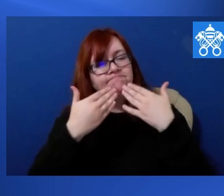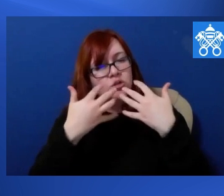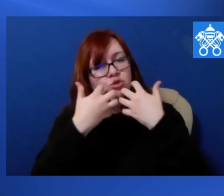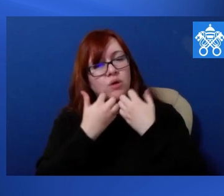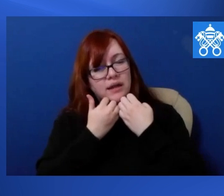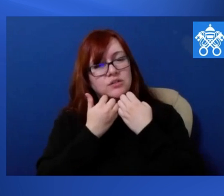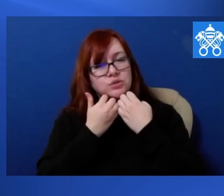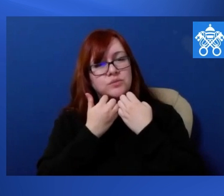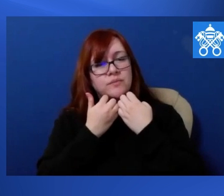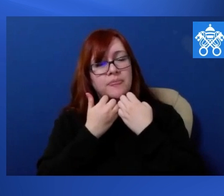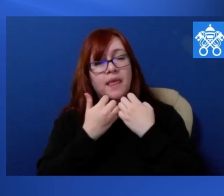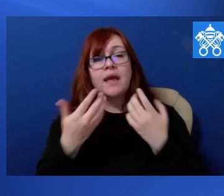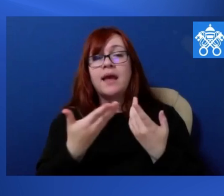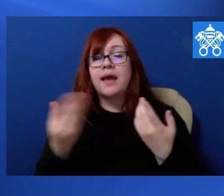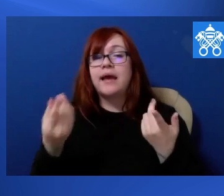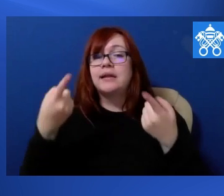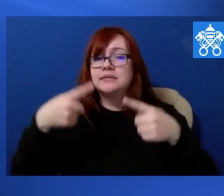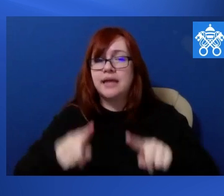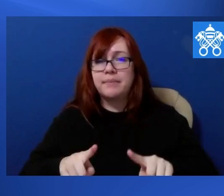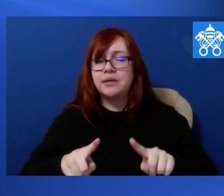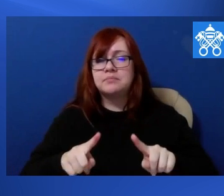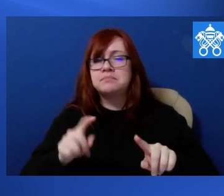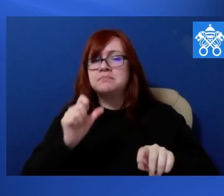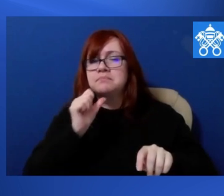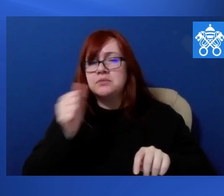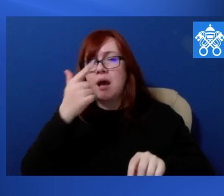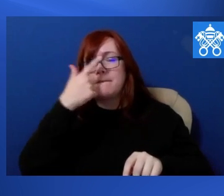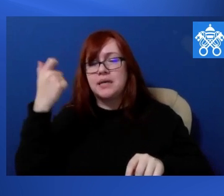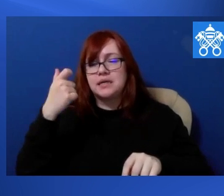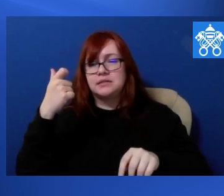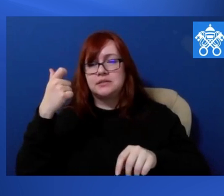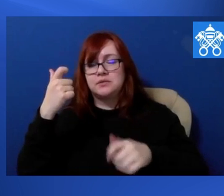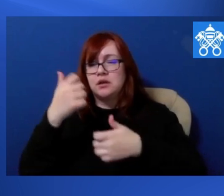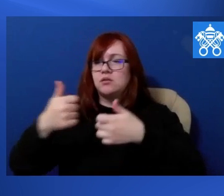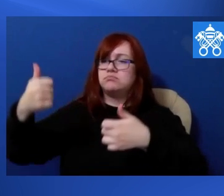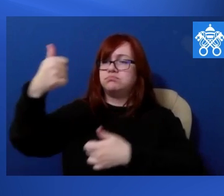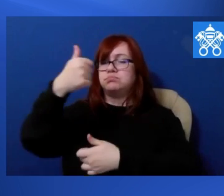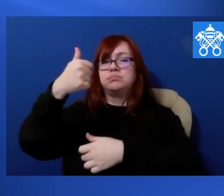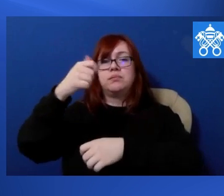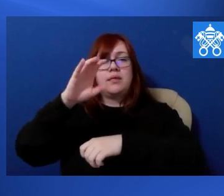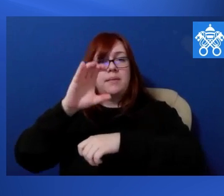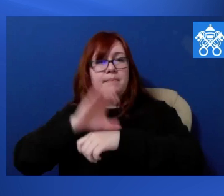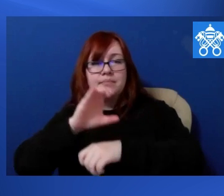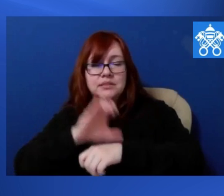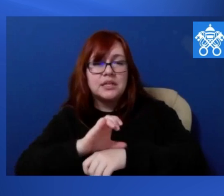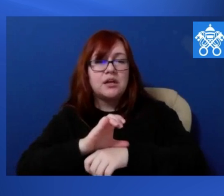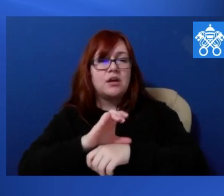And this is happening not because of the majesty of the Basilica, not because of the lights or the